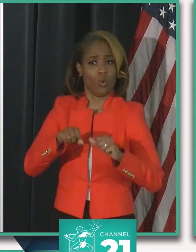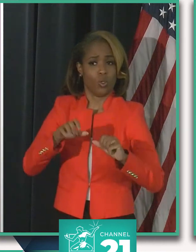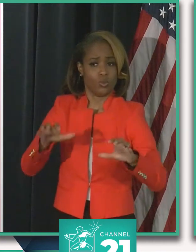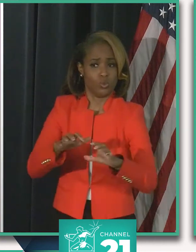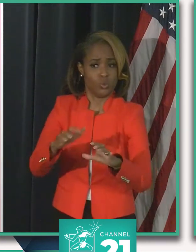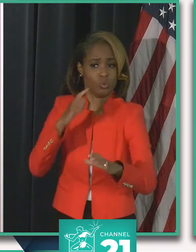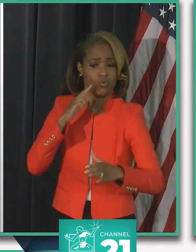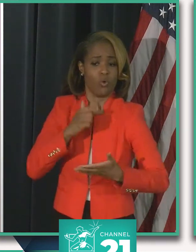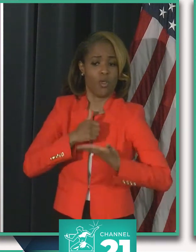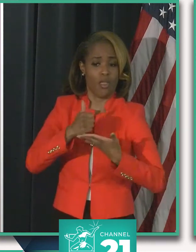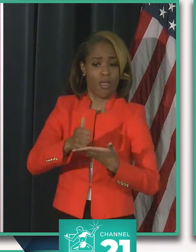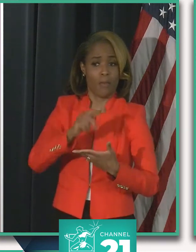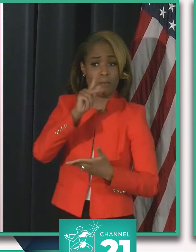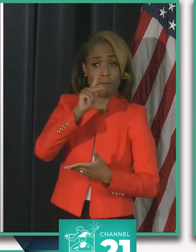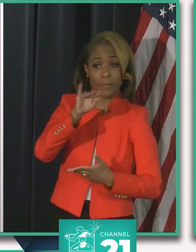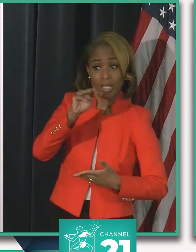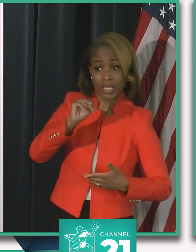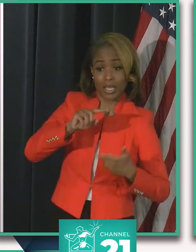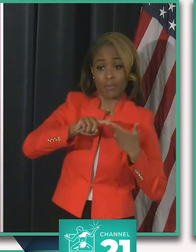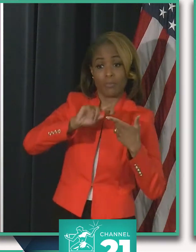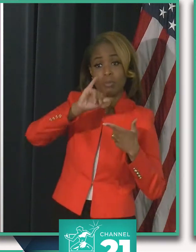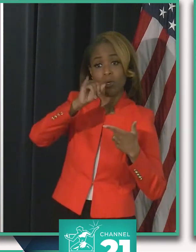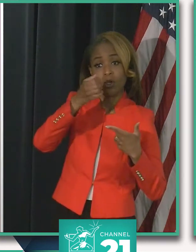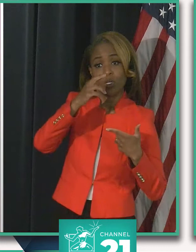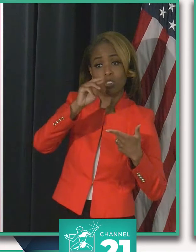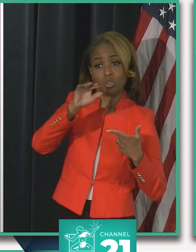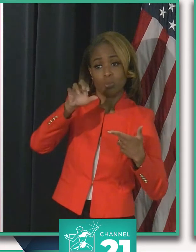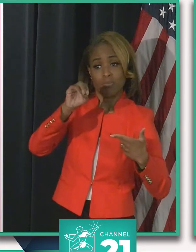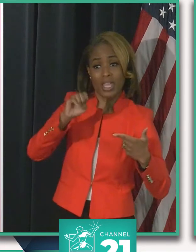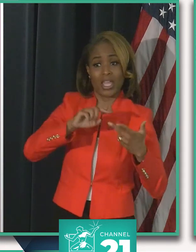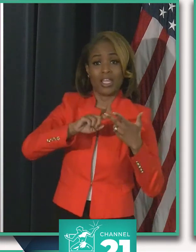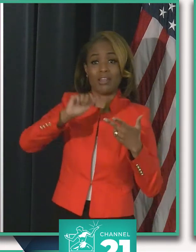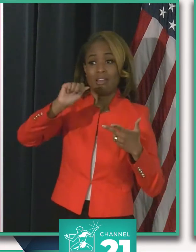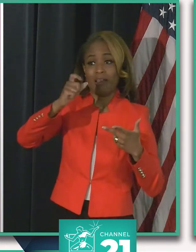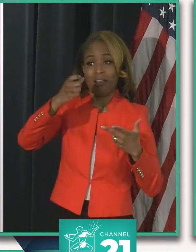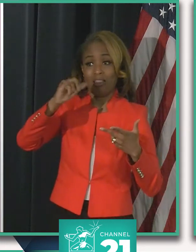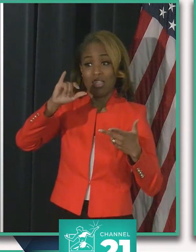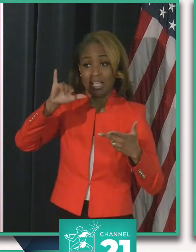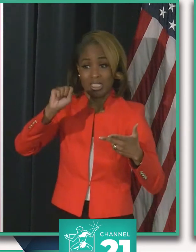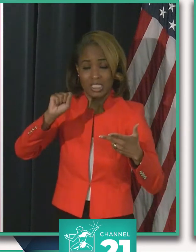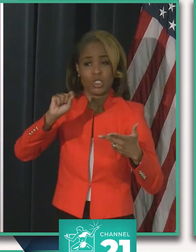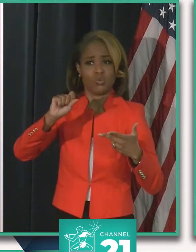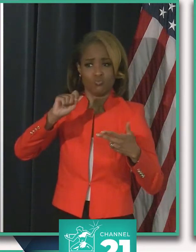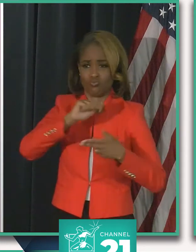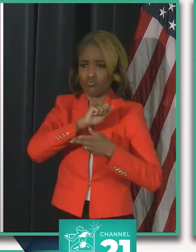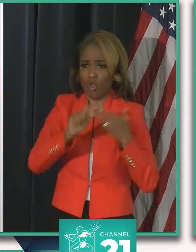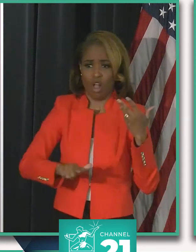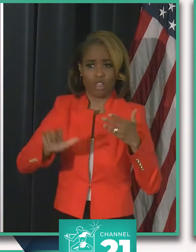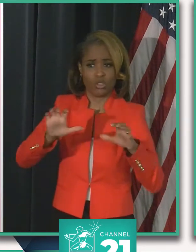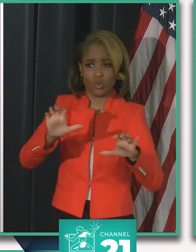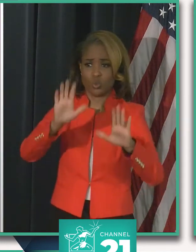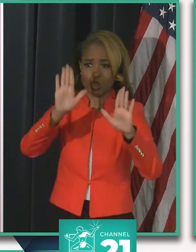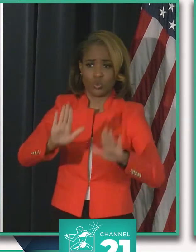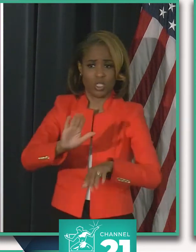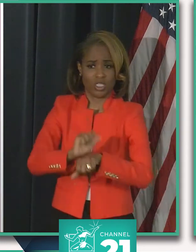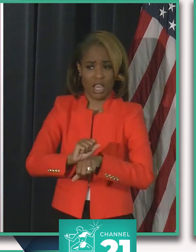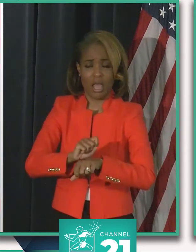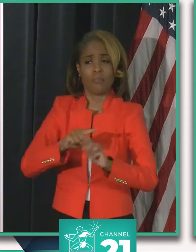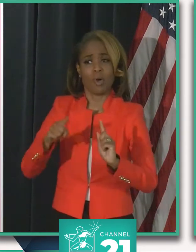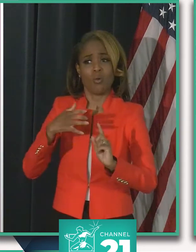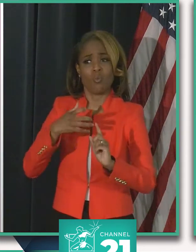help. Kim, Jermaine, and Alexa have been doing a great job. I do want to say that, but we do want to try to get you back